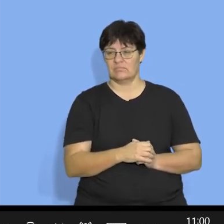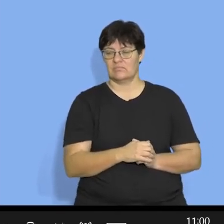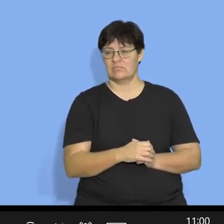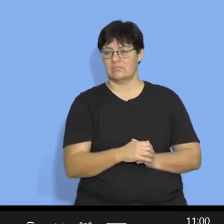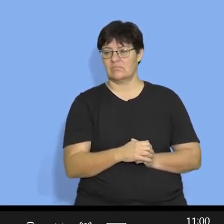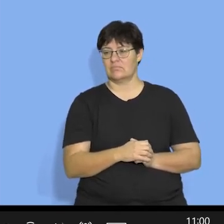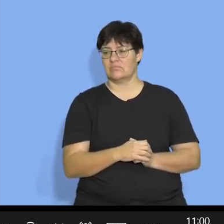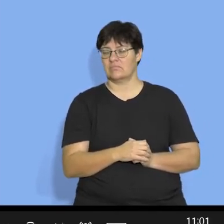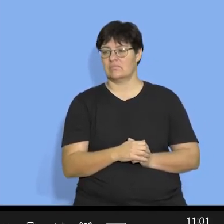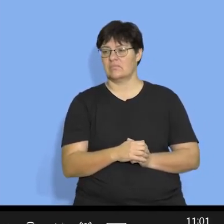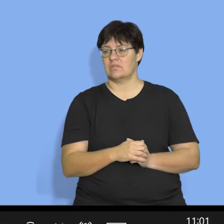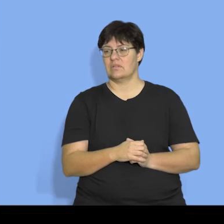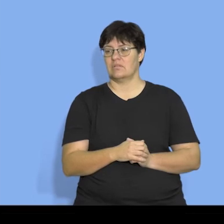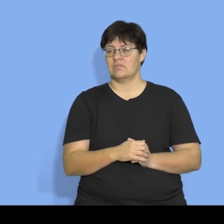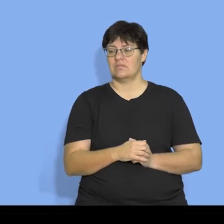0,037. We're going to round it off.